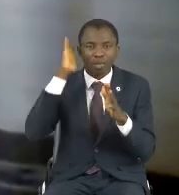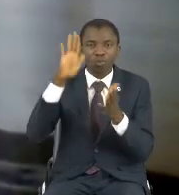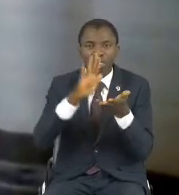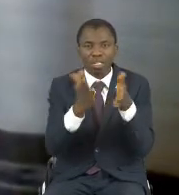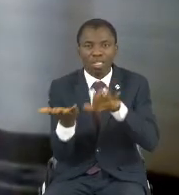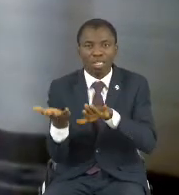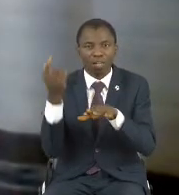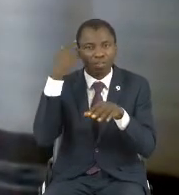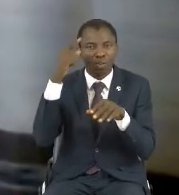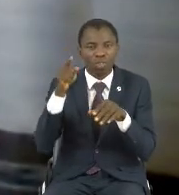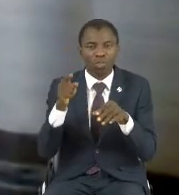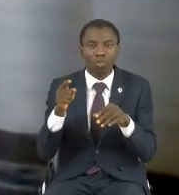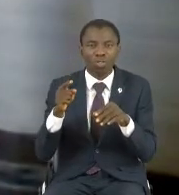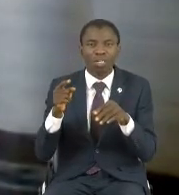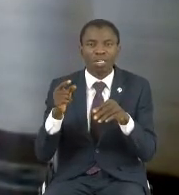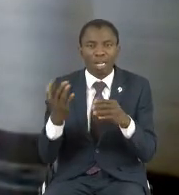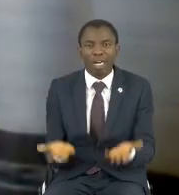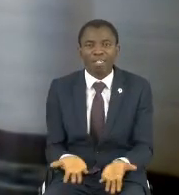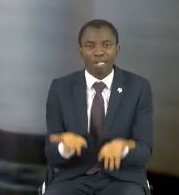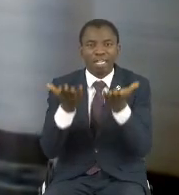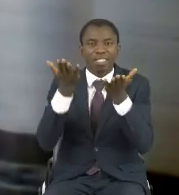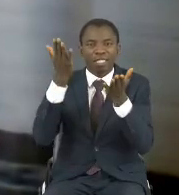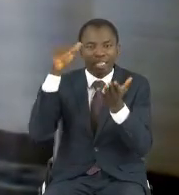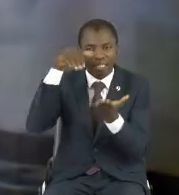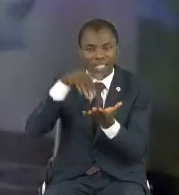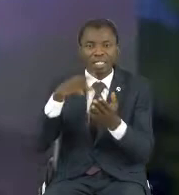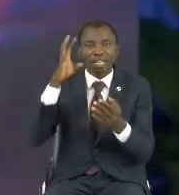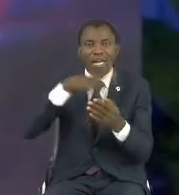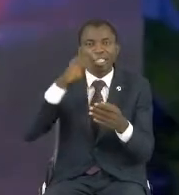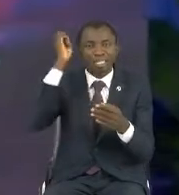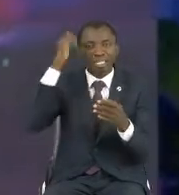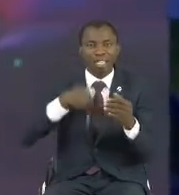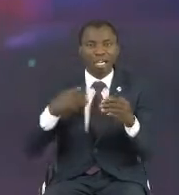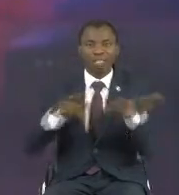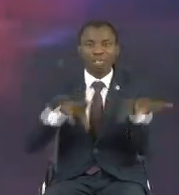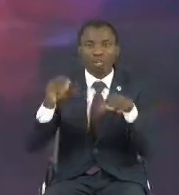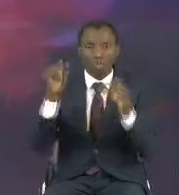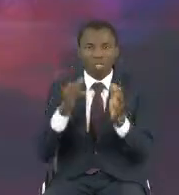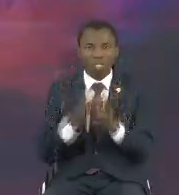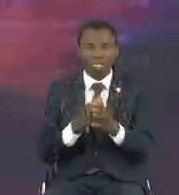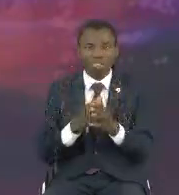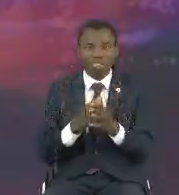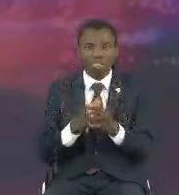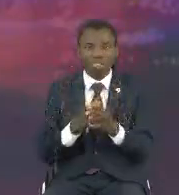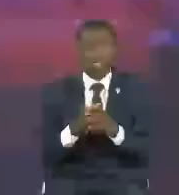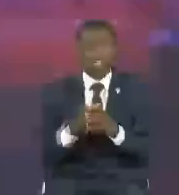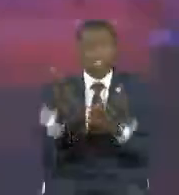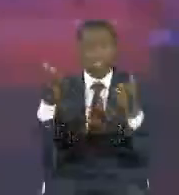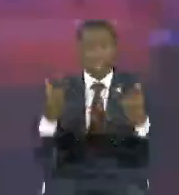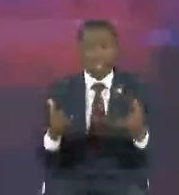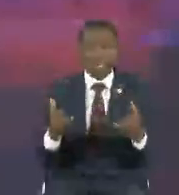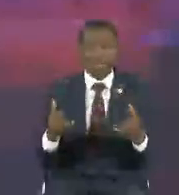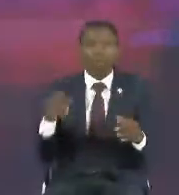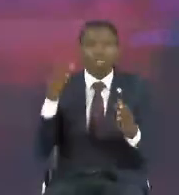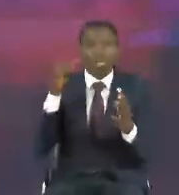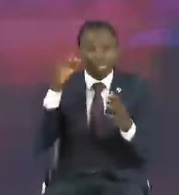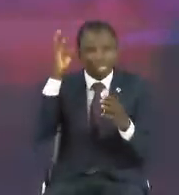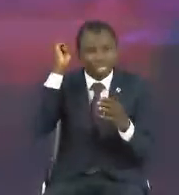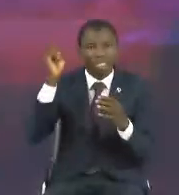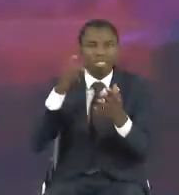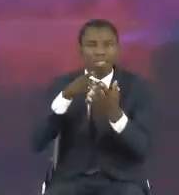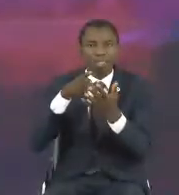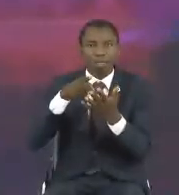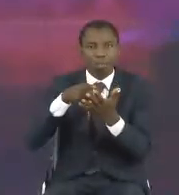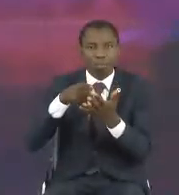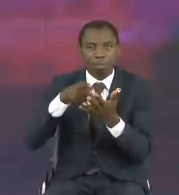rise again. And he has done it. And now he paid the price for your redemption.